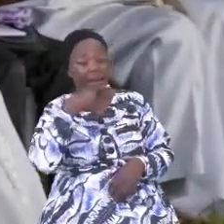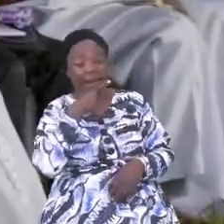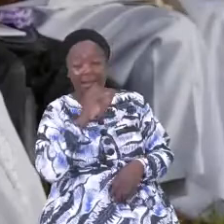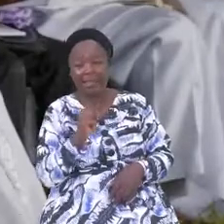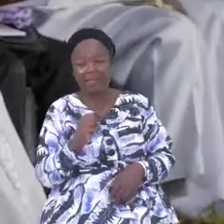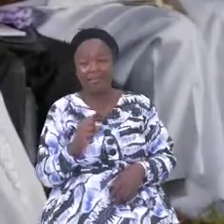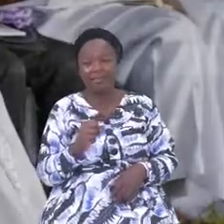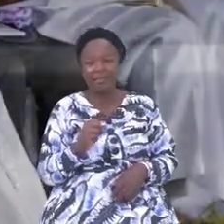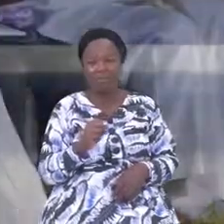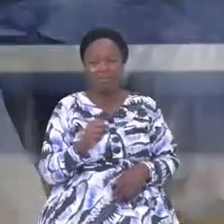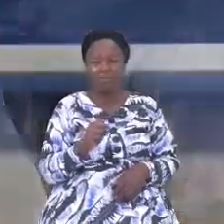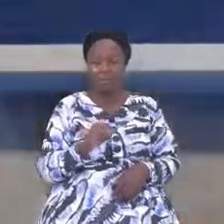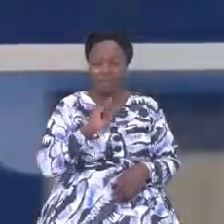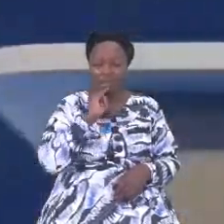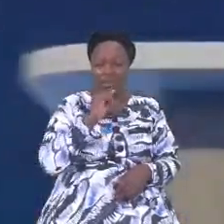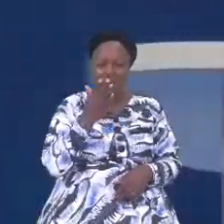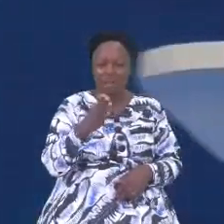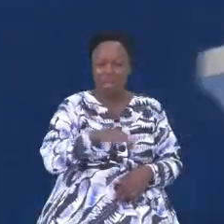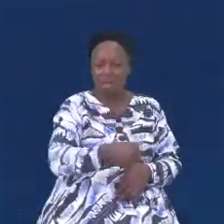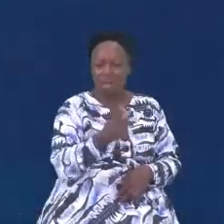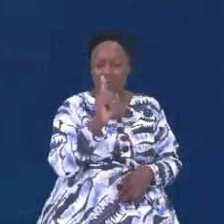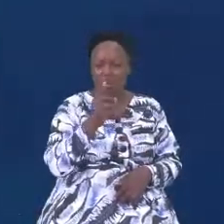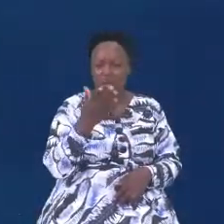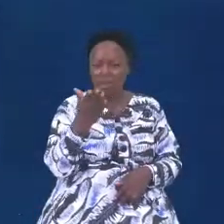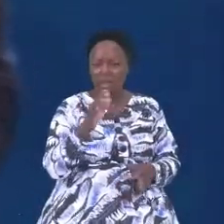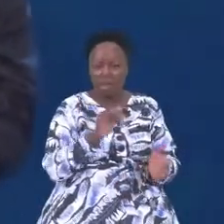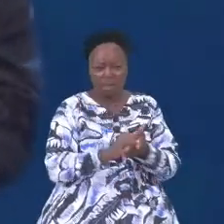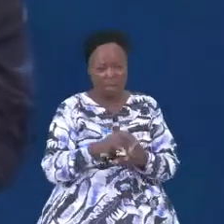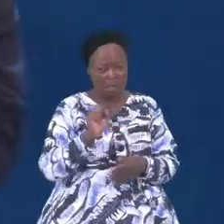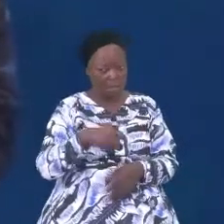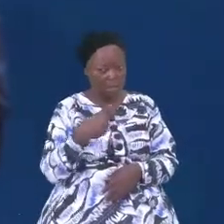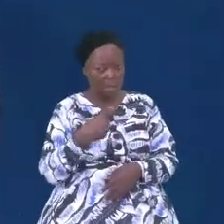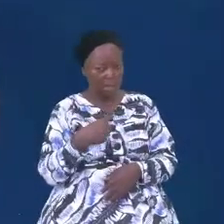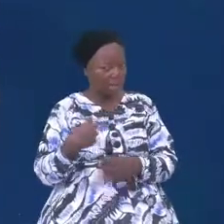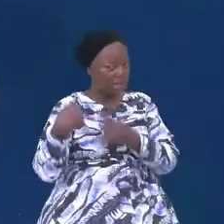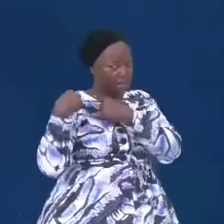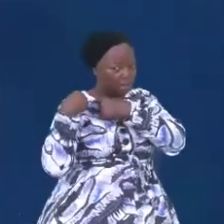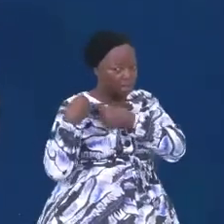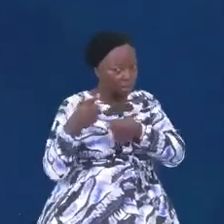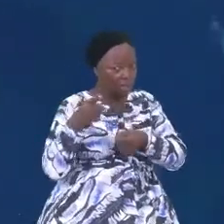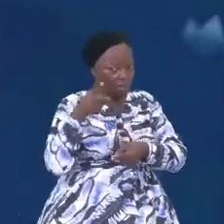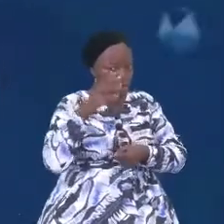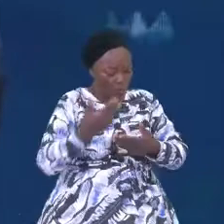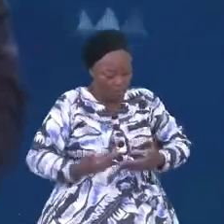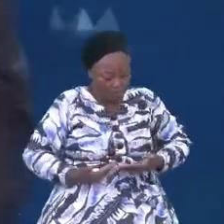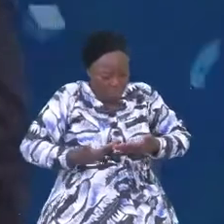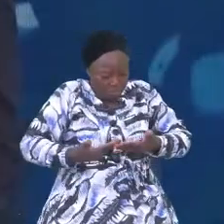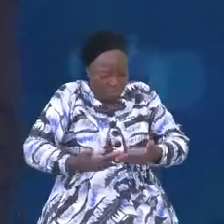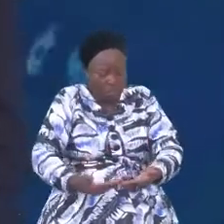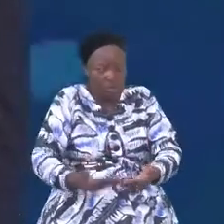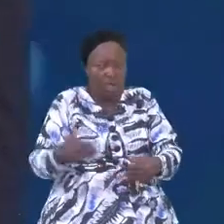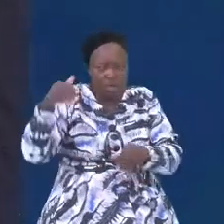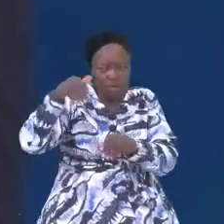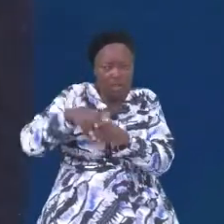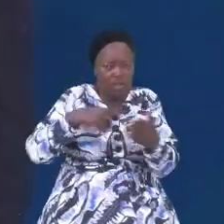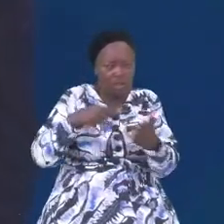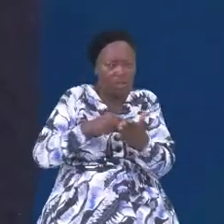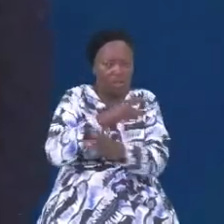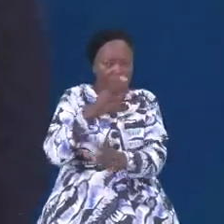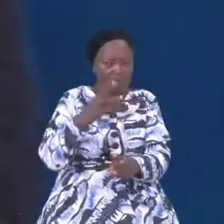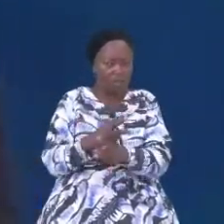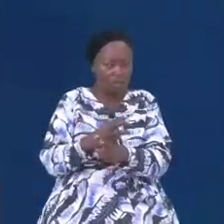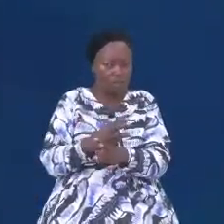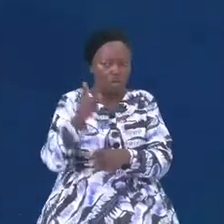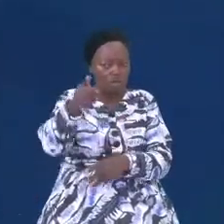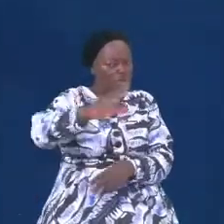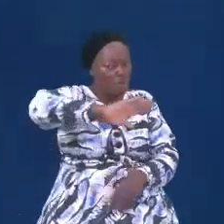there that can say, since you were born into this world,